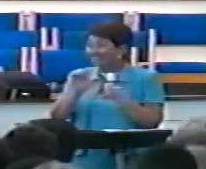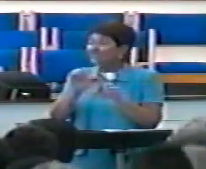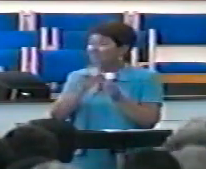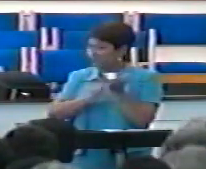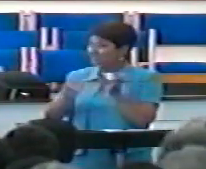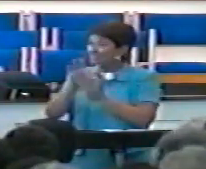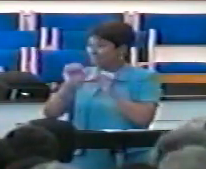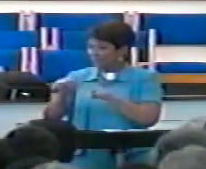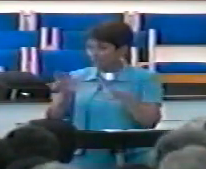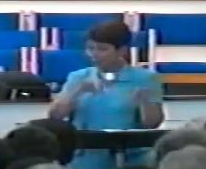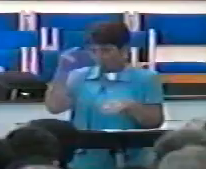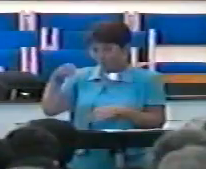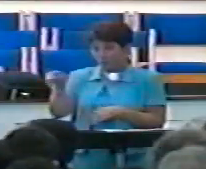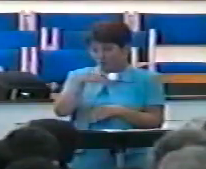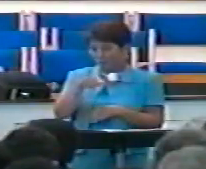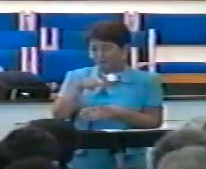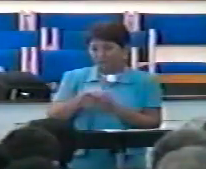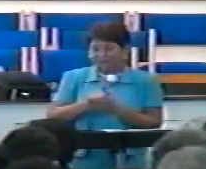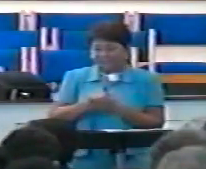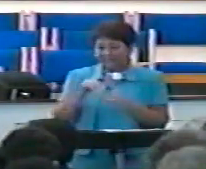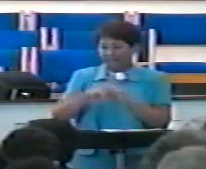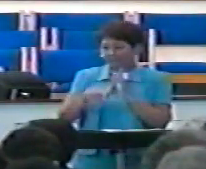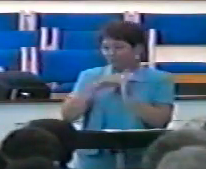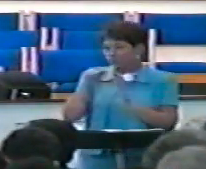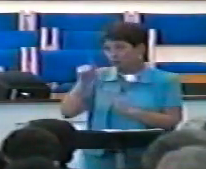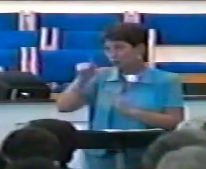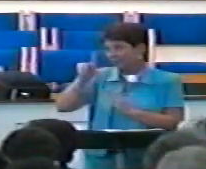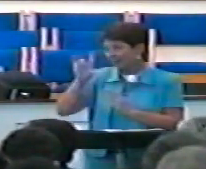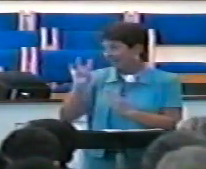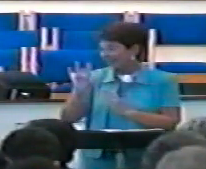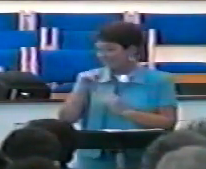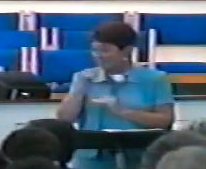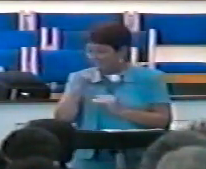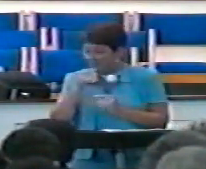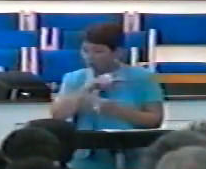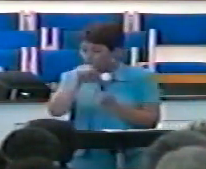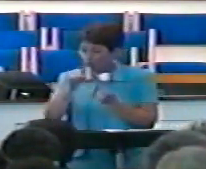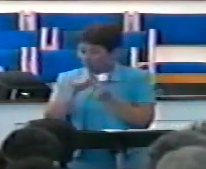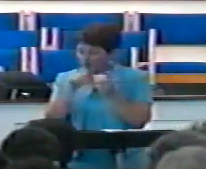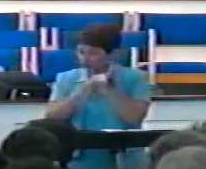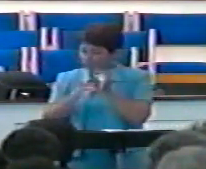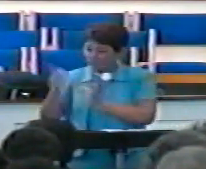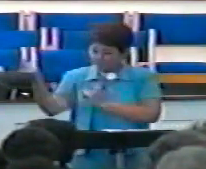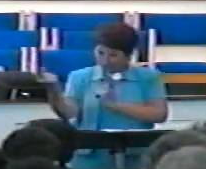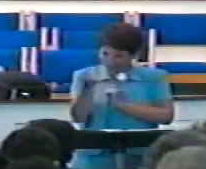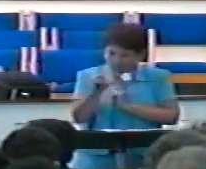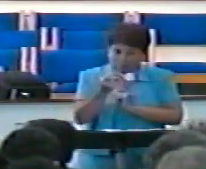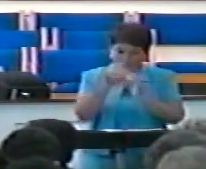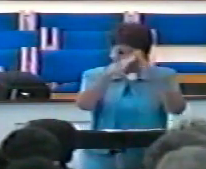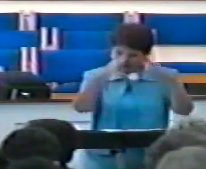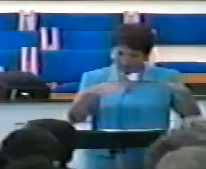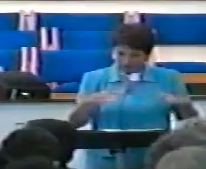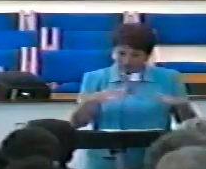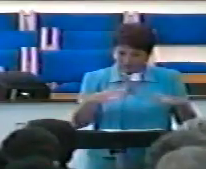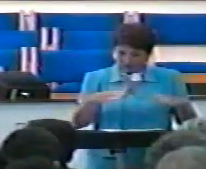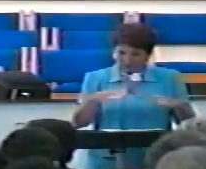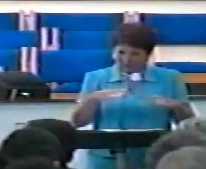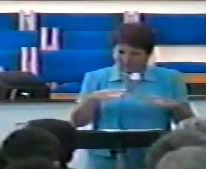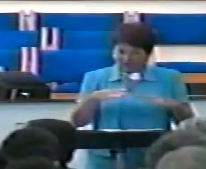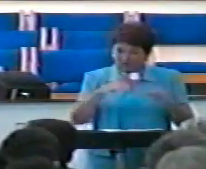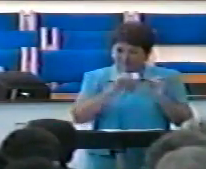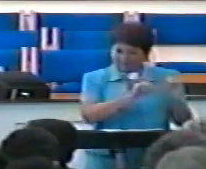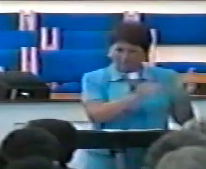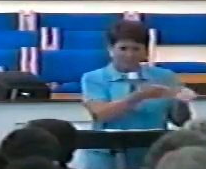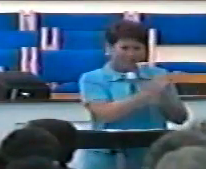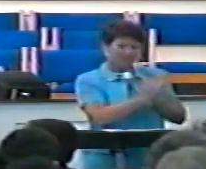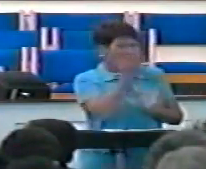were speechless. Look at verse 28. And when he was coming to the house, his disciples asked him privately, why could not we cast him